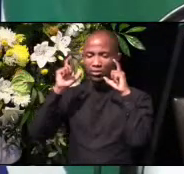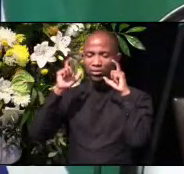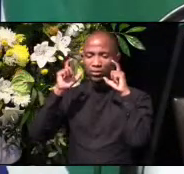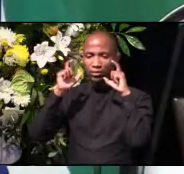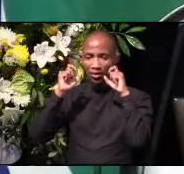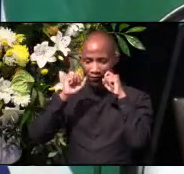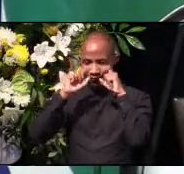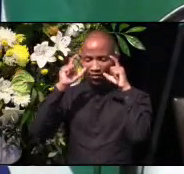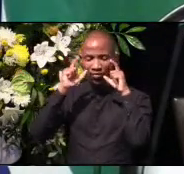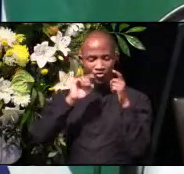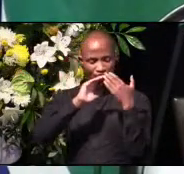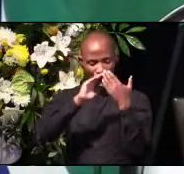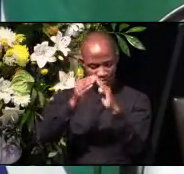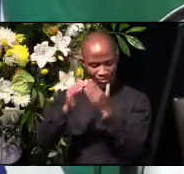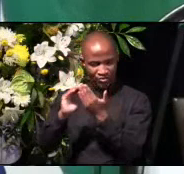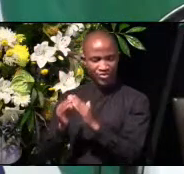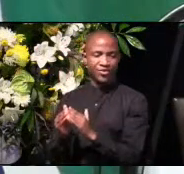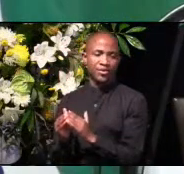Society